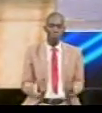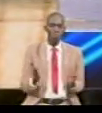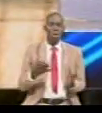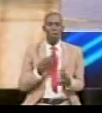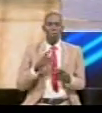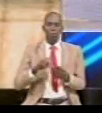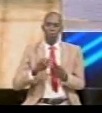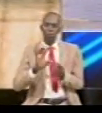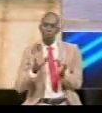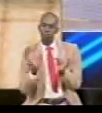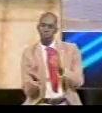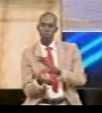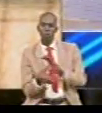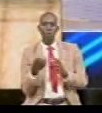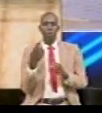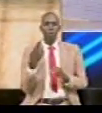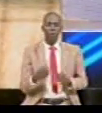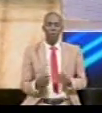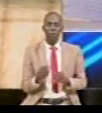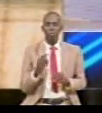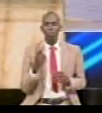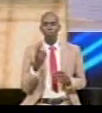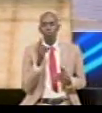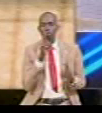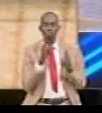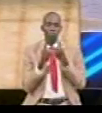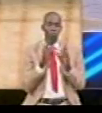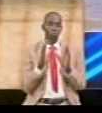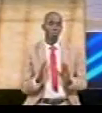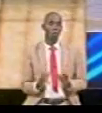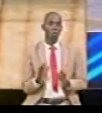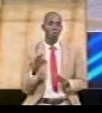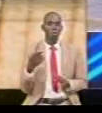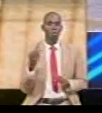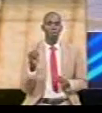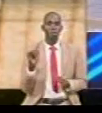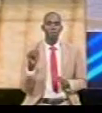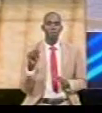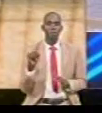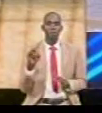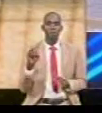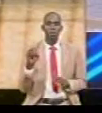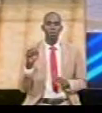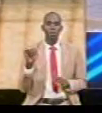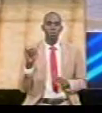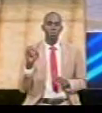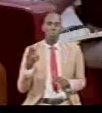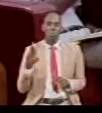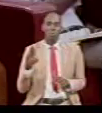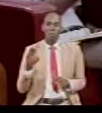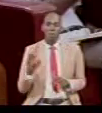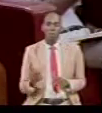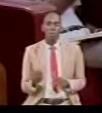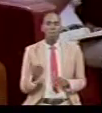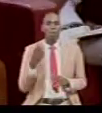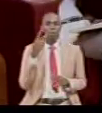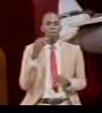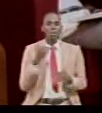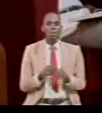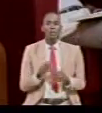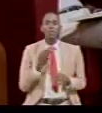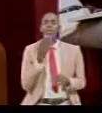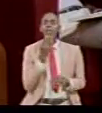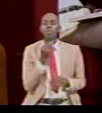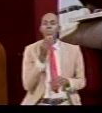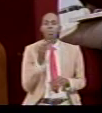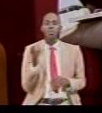convince the gainsayers. Hebrews chapter 3, We're reading from verse 1.